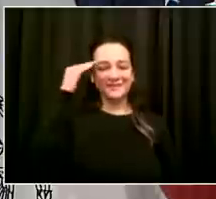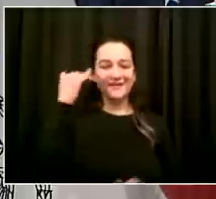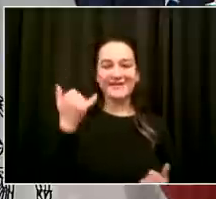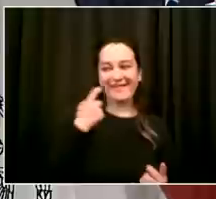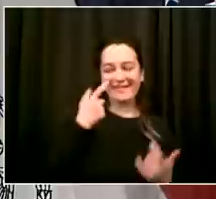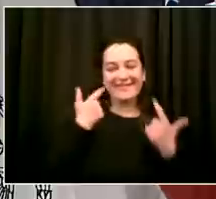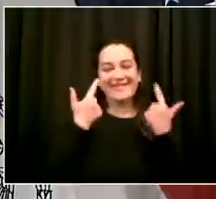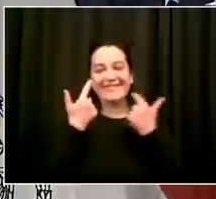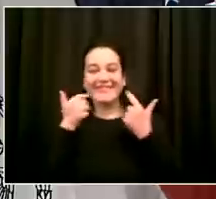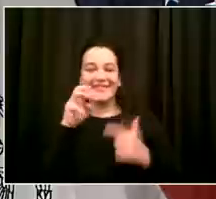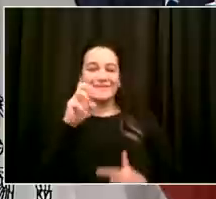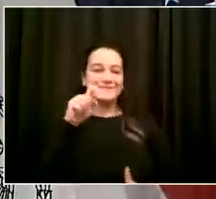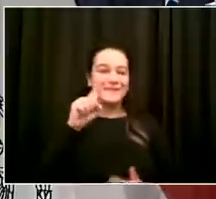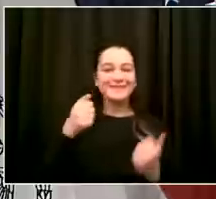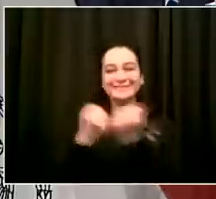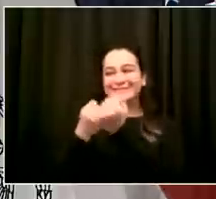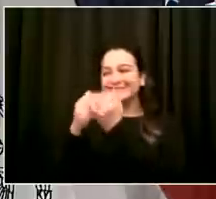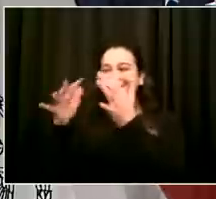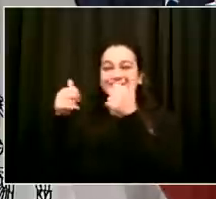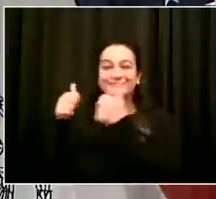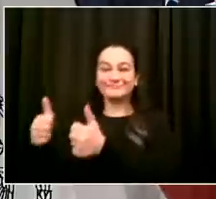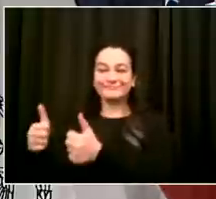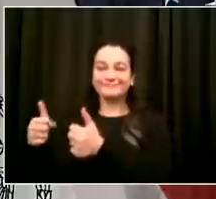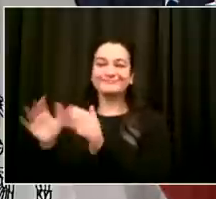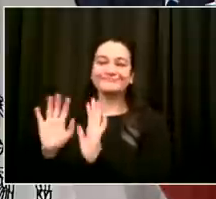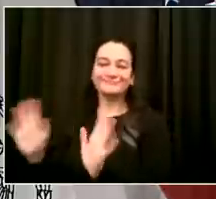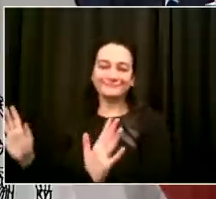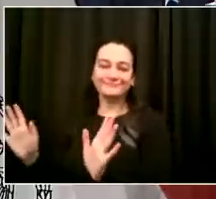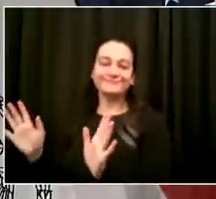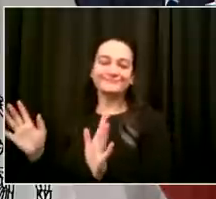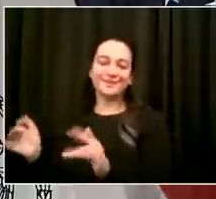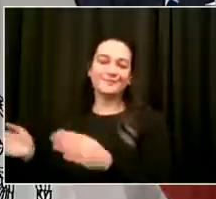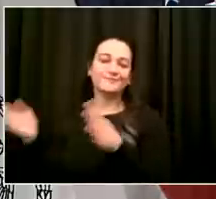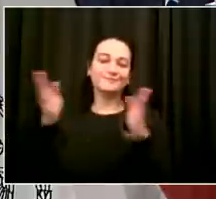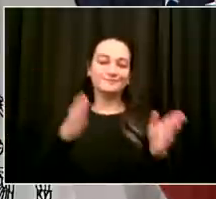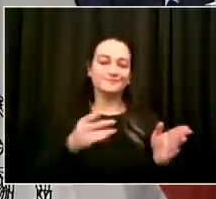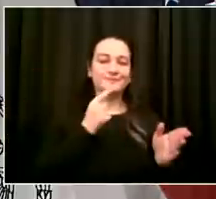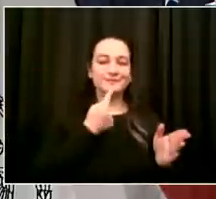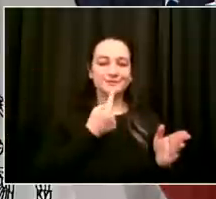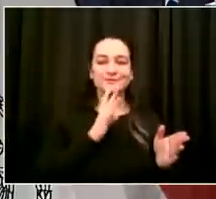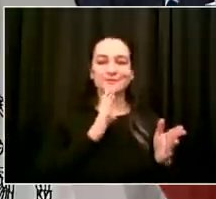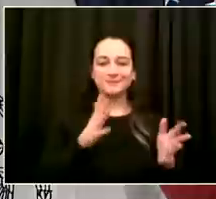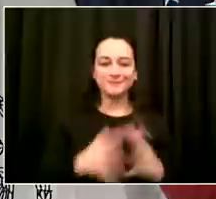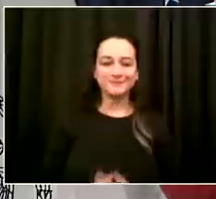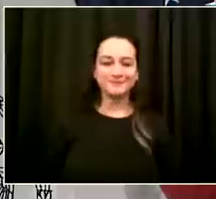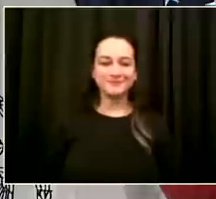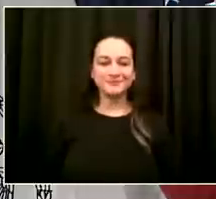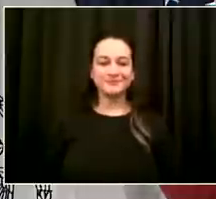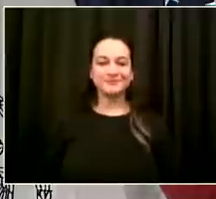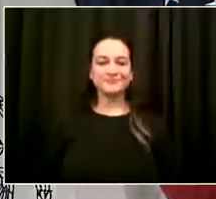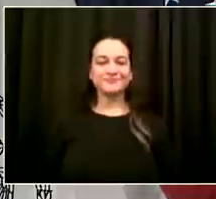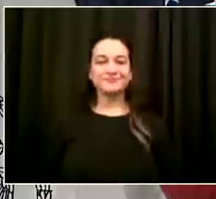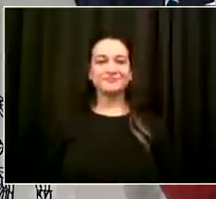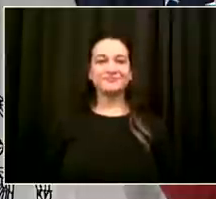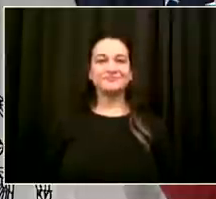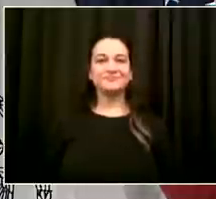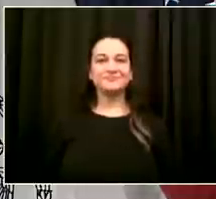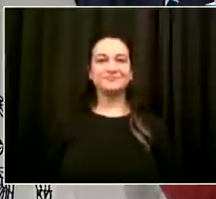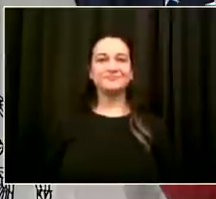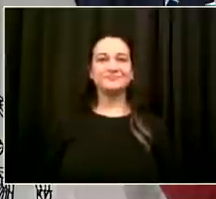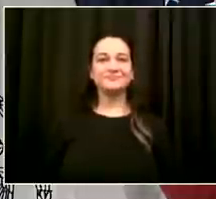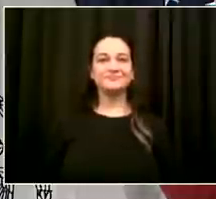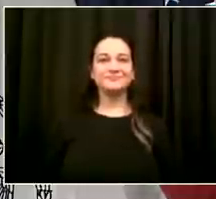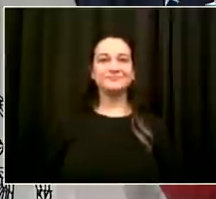This is amazing that we're going to have Citi Field, but it's just one of many, many other sites. And so let me go over them as